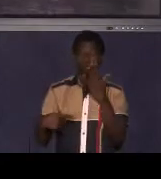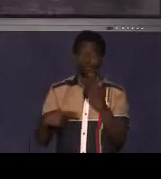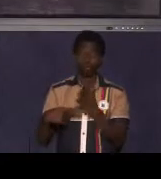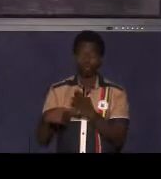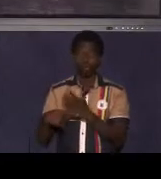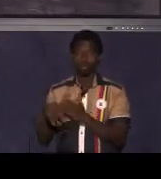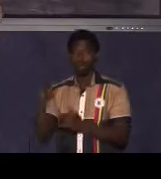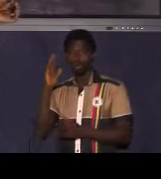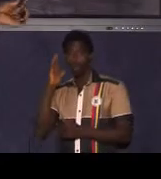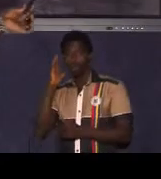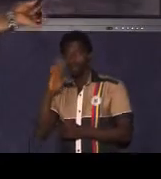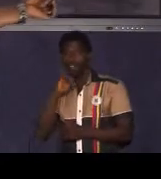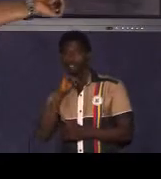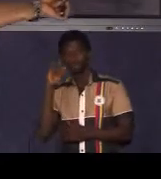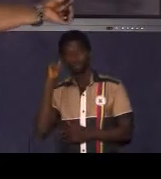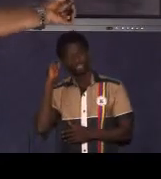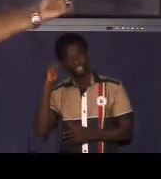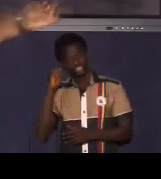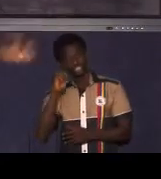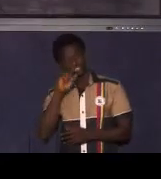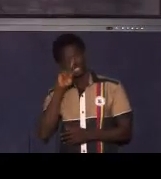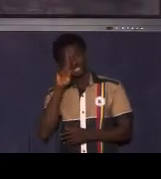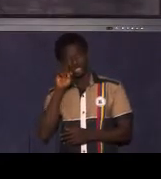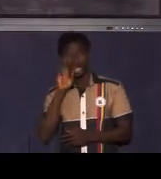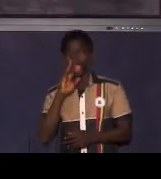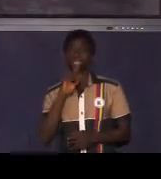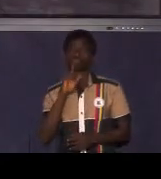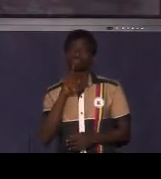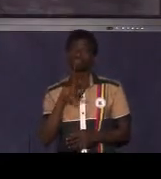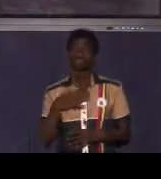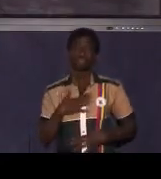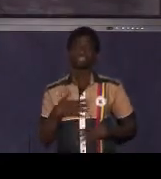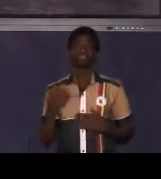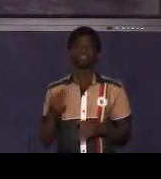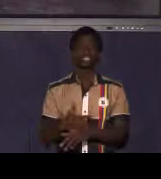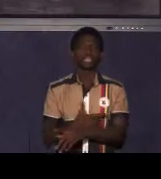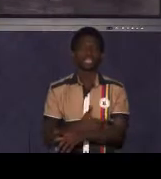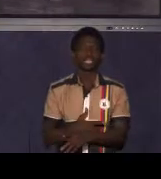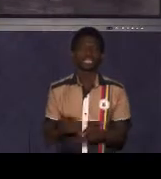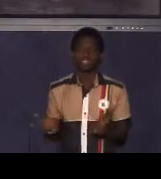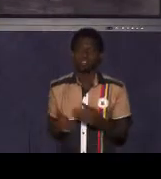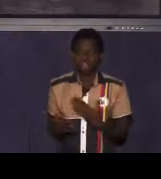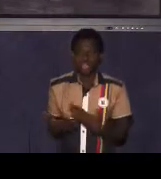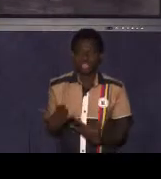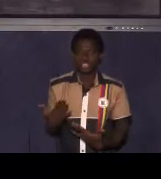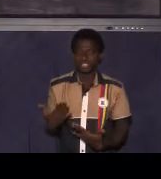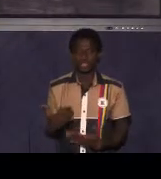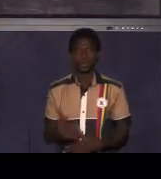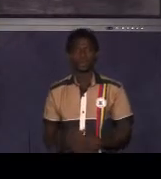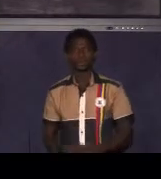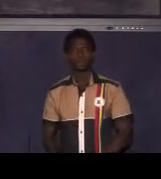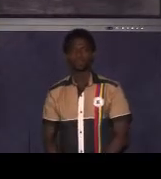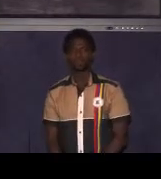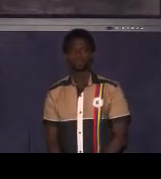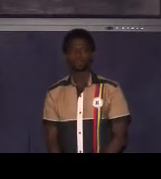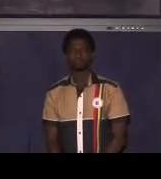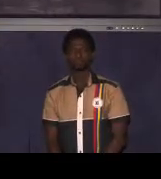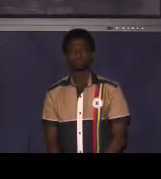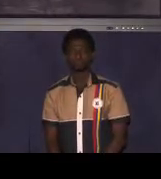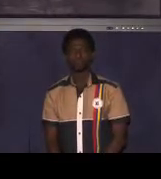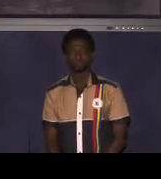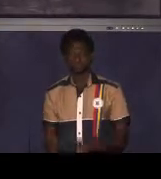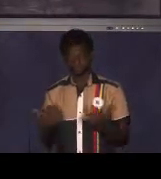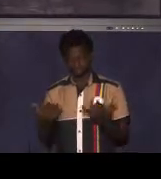will be what? Won't she? Are you enjoying the lesson? Very simple.